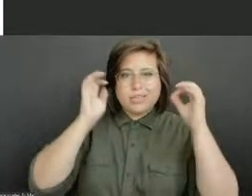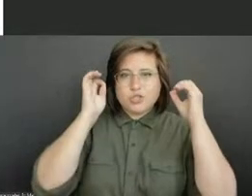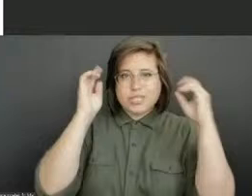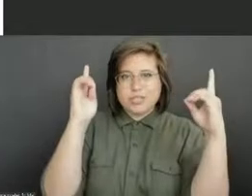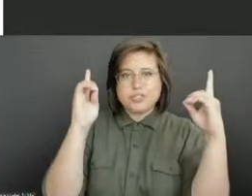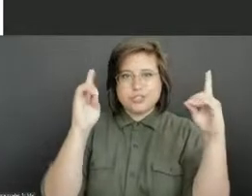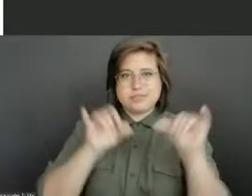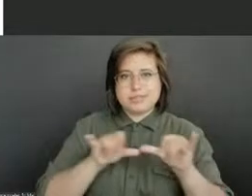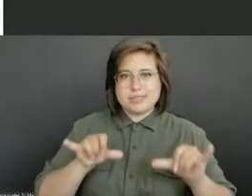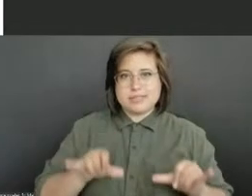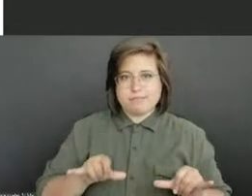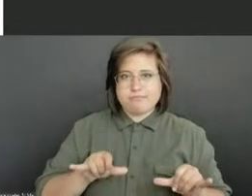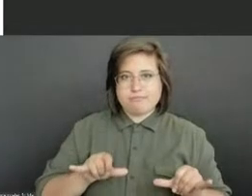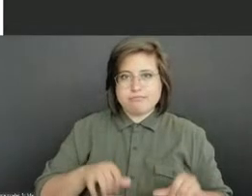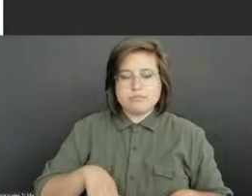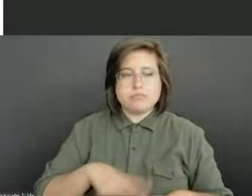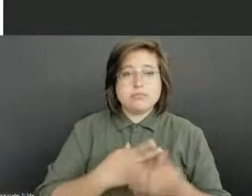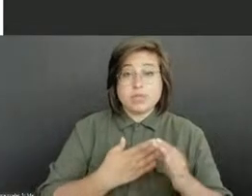system, right? Both the